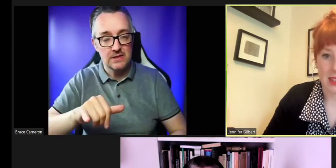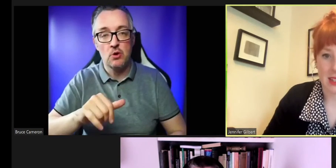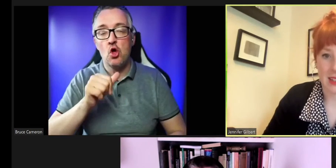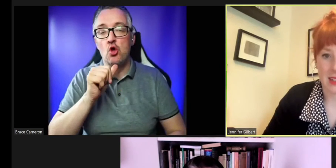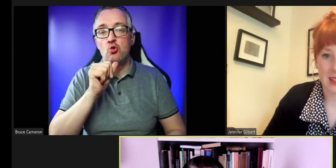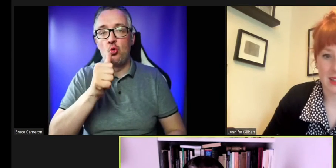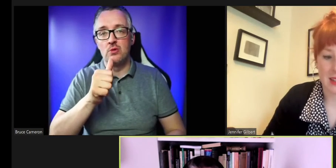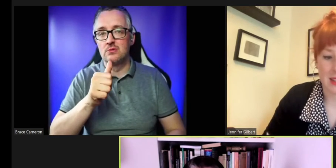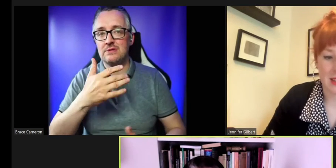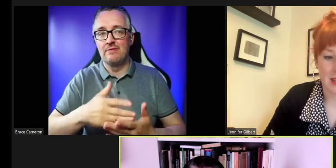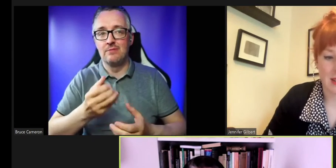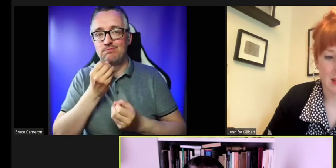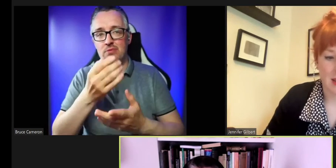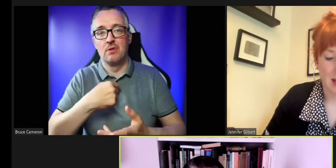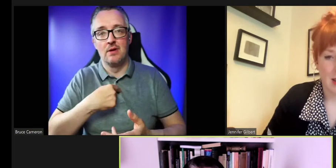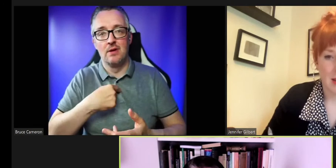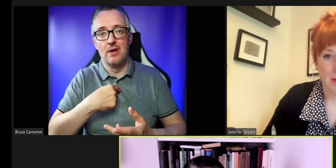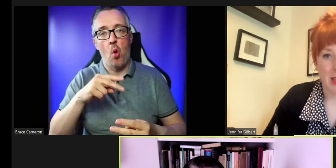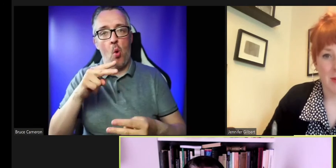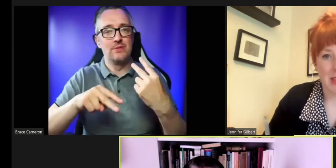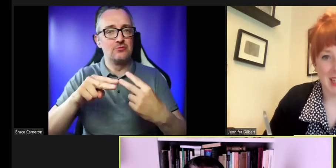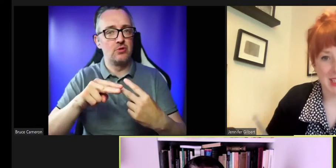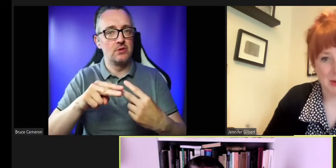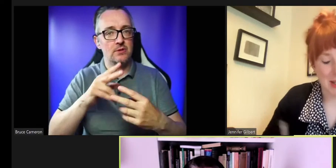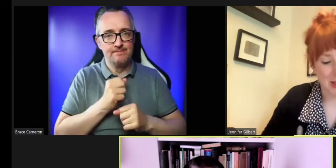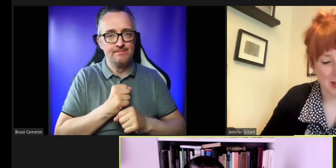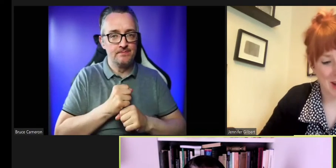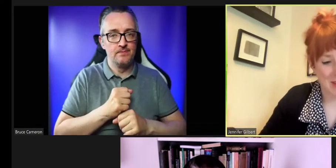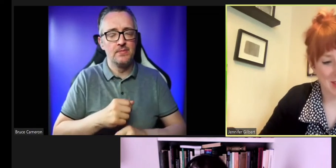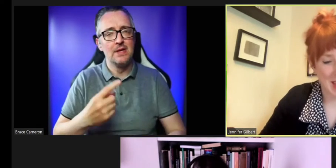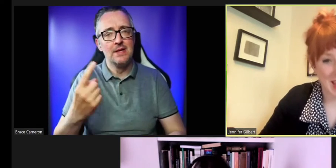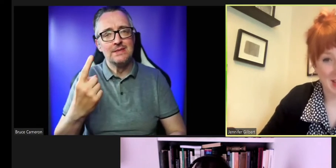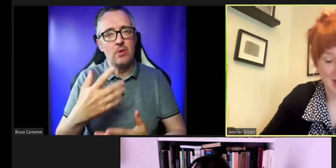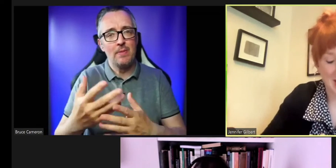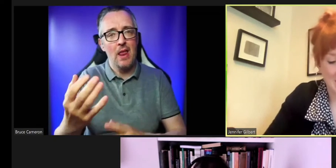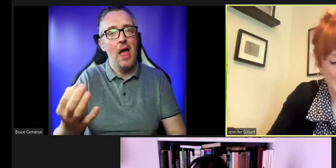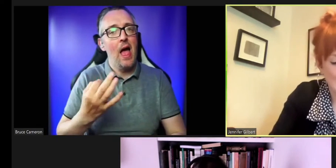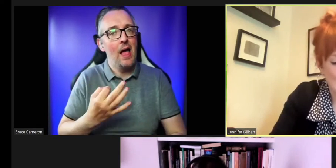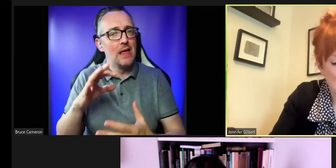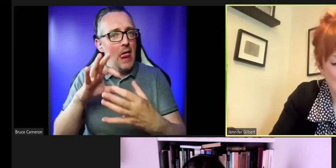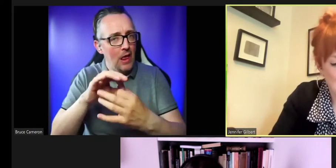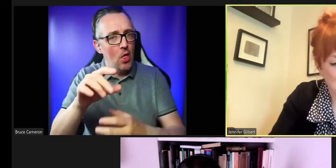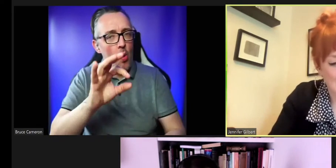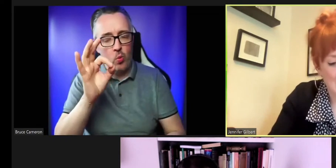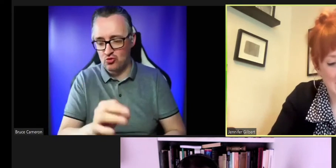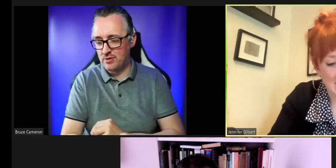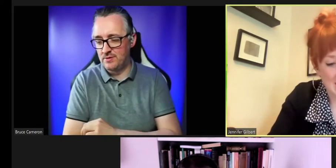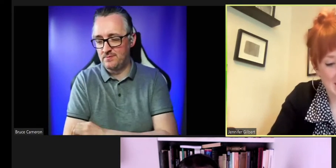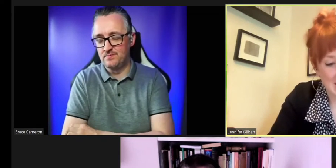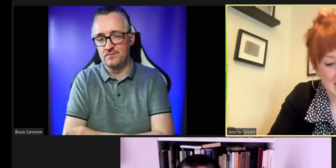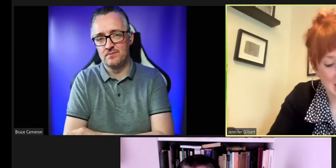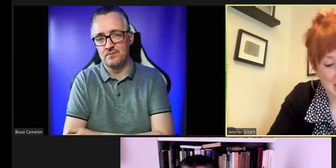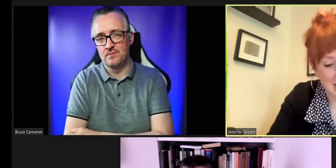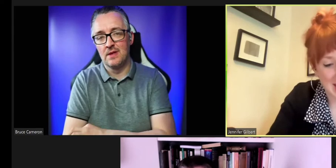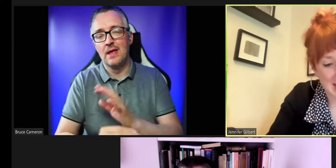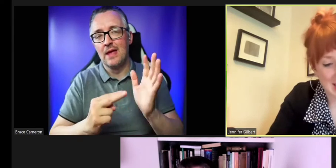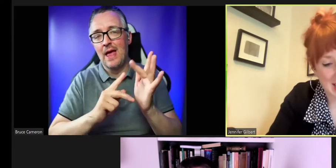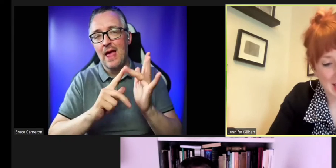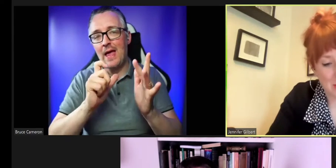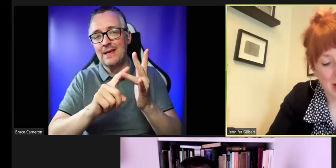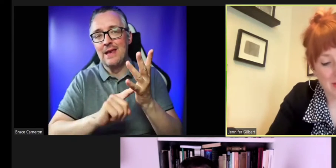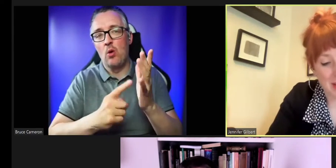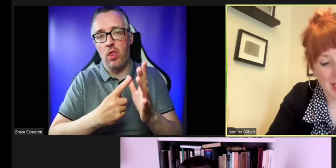That's interesting. And I think that's a real problem. Well, someone's asked a question around that actually. Nicola has